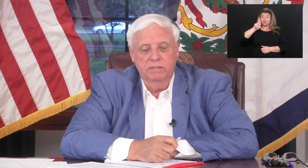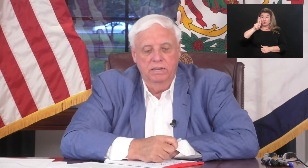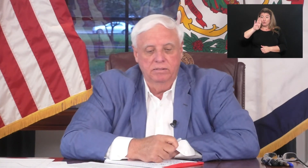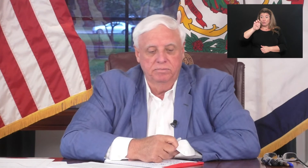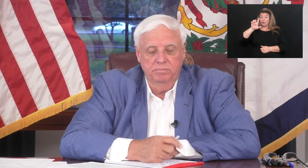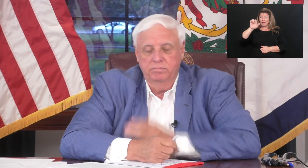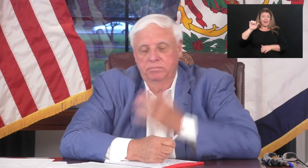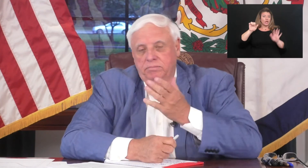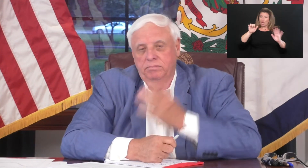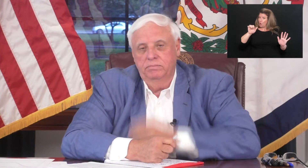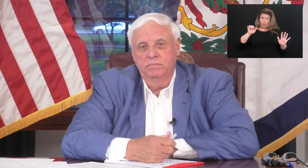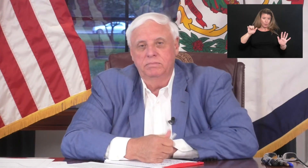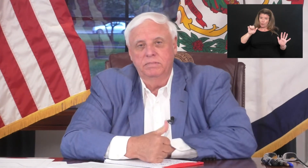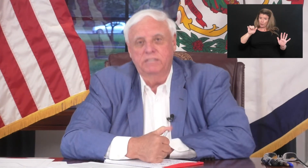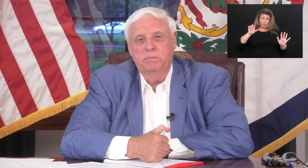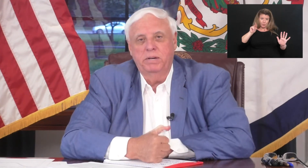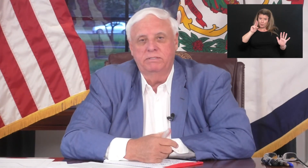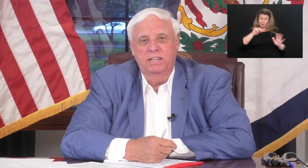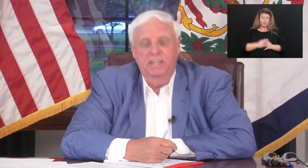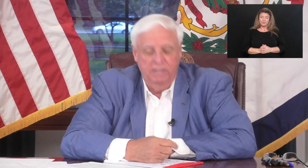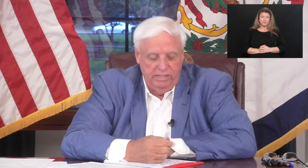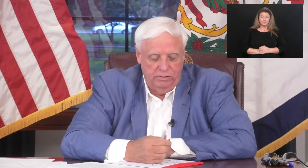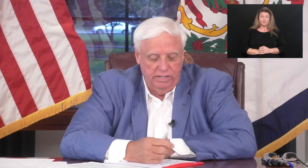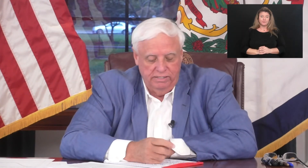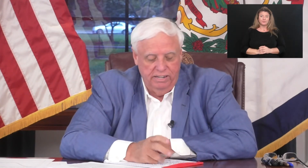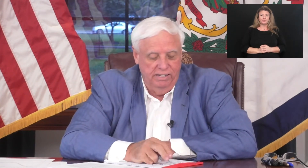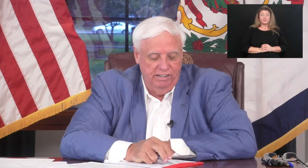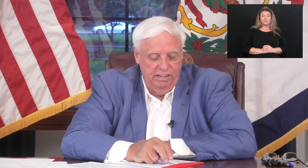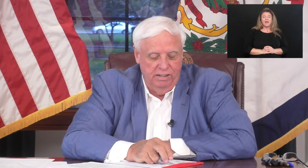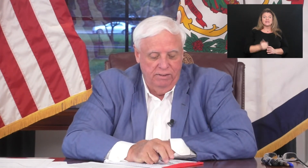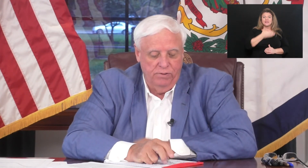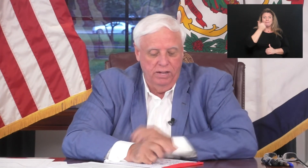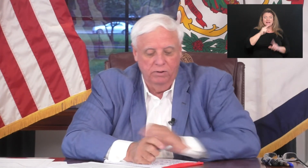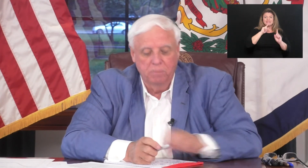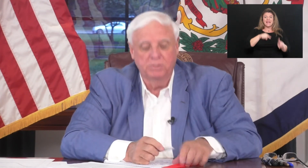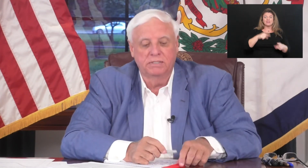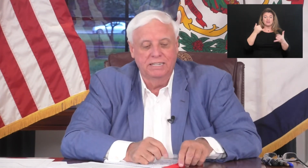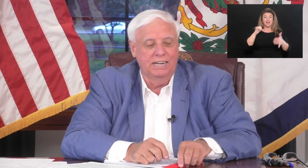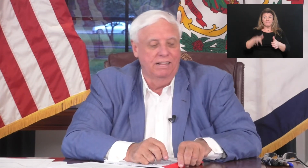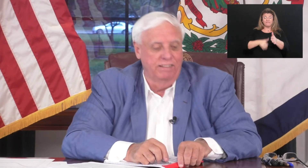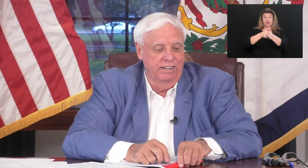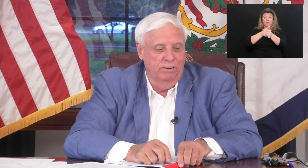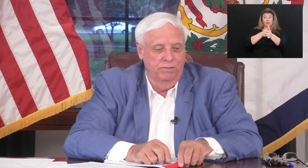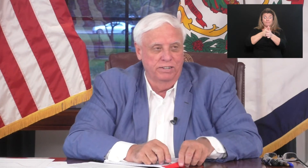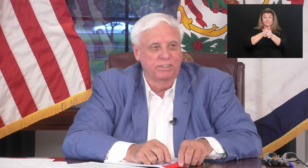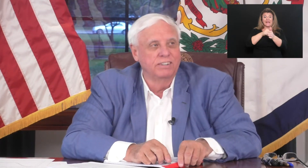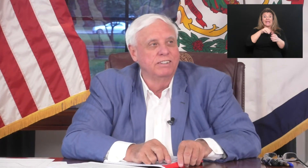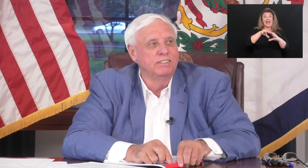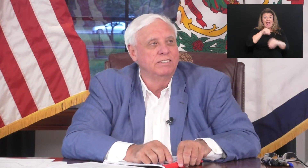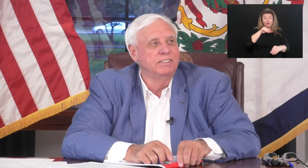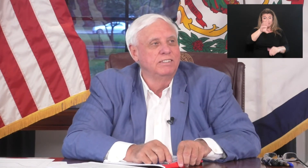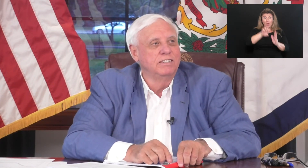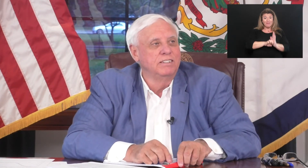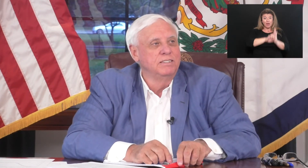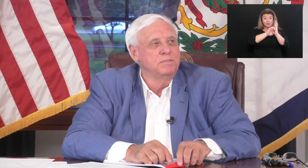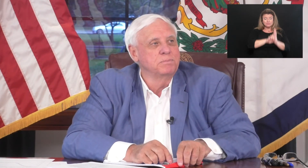nevertheless, that's the best answer I can tell you. And the follow-up is get out of that elevator.